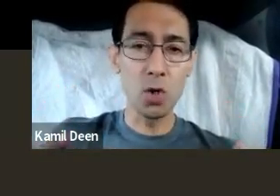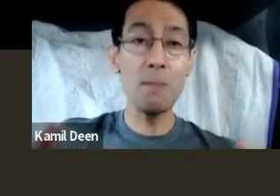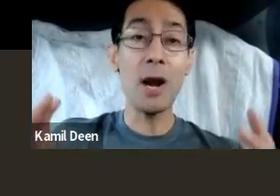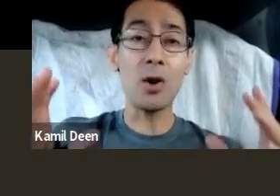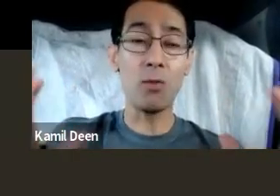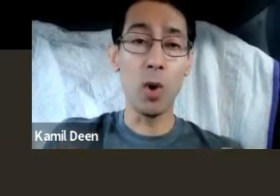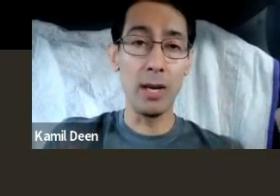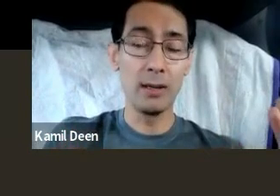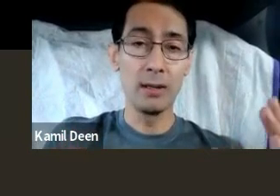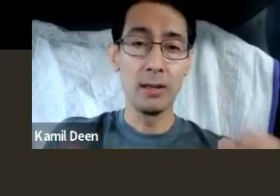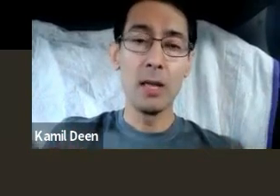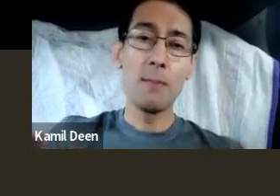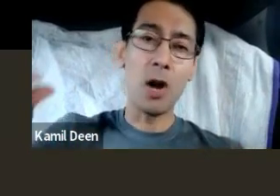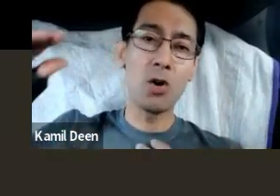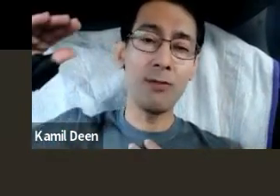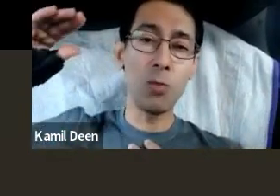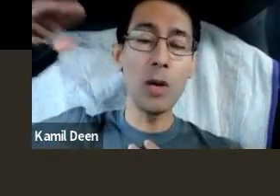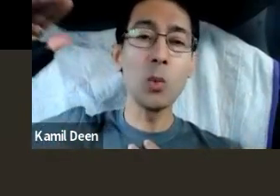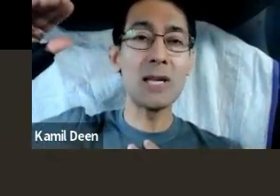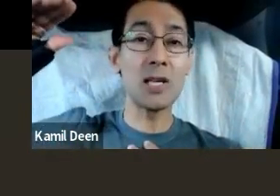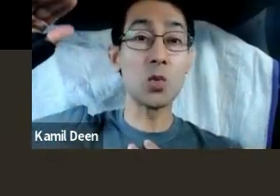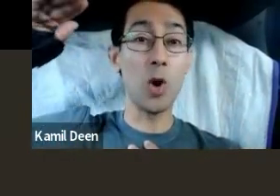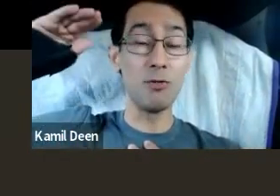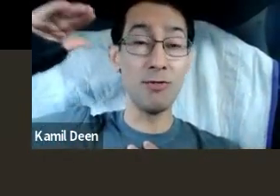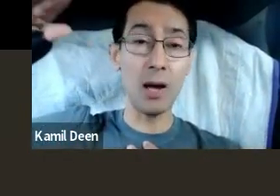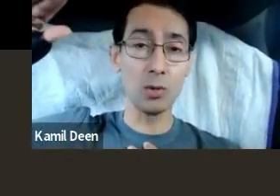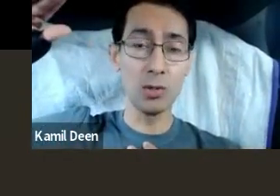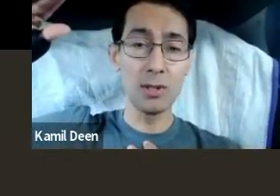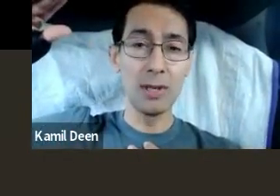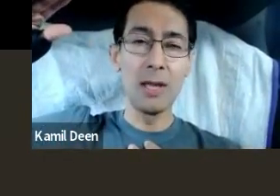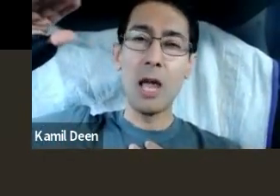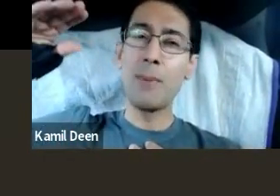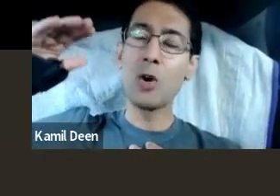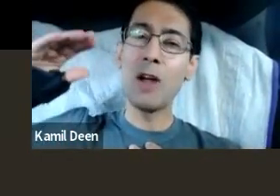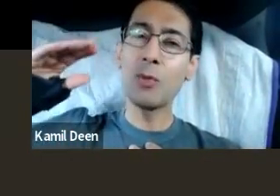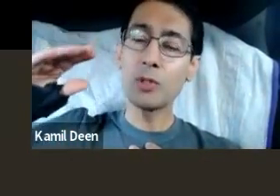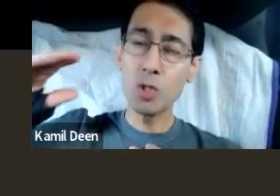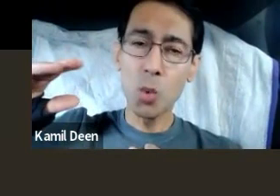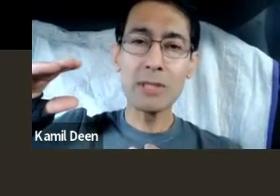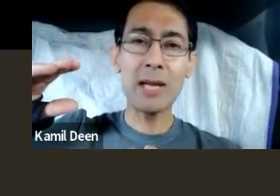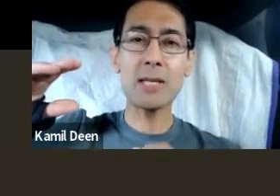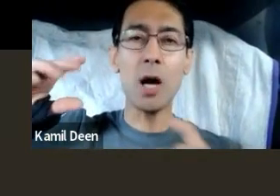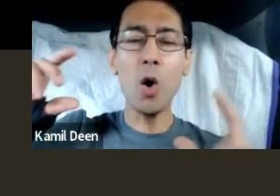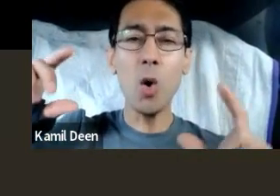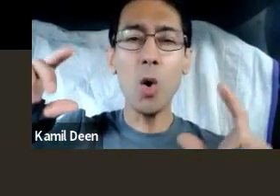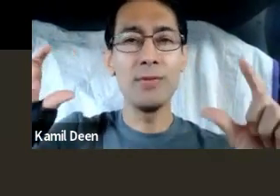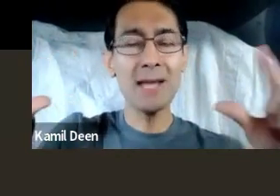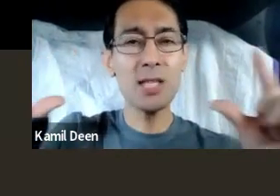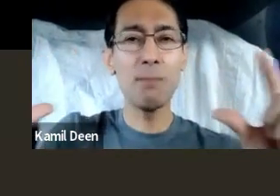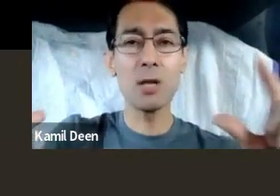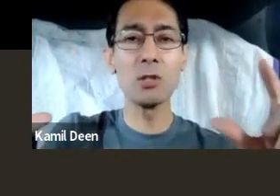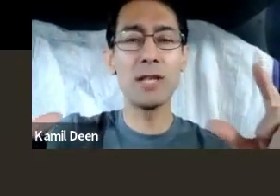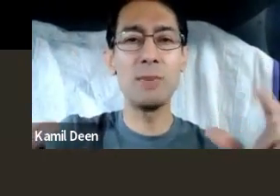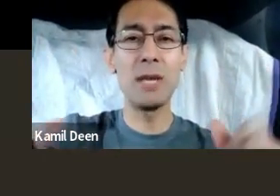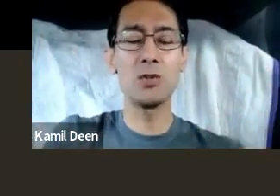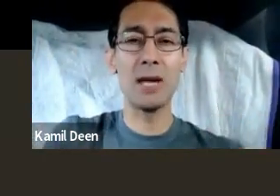paragraph 2 and paragraph 1. Paragraph 1 will tell us what you found. And paragraph 2 will tell us, oh, that's